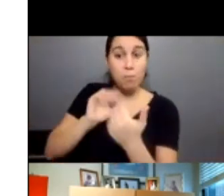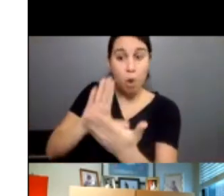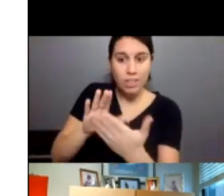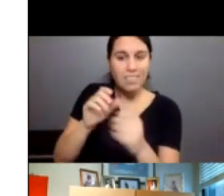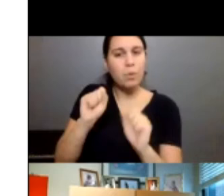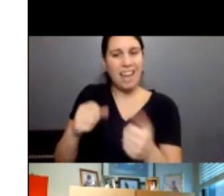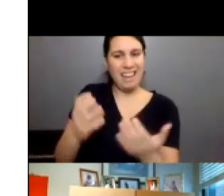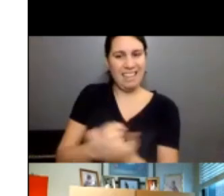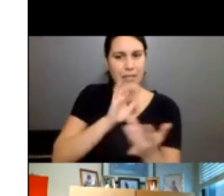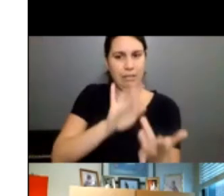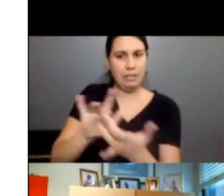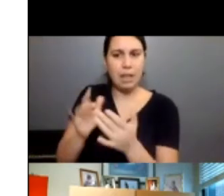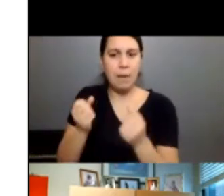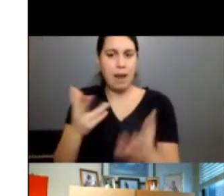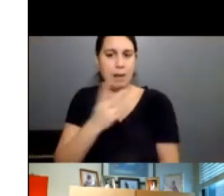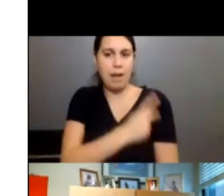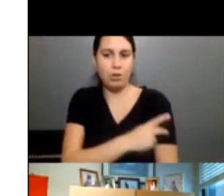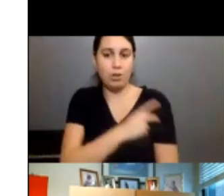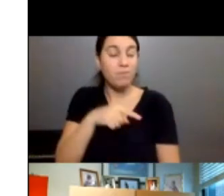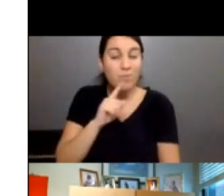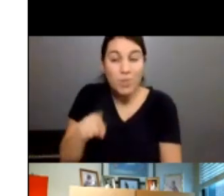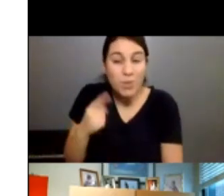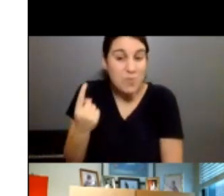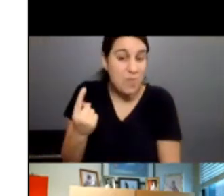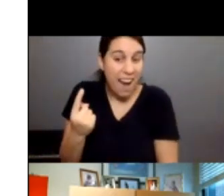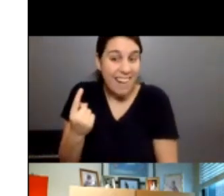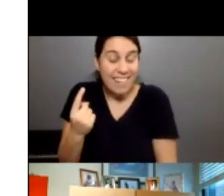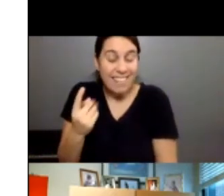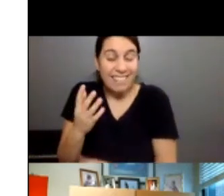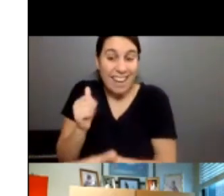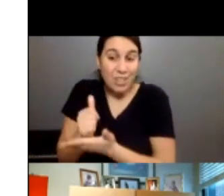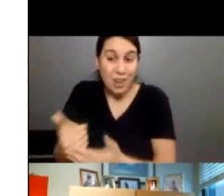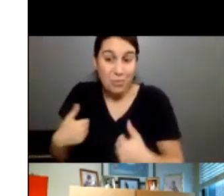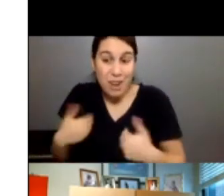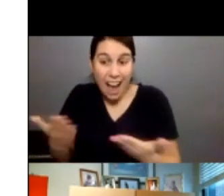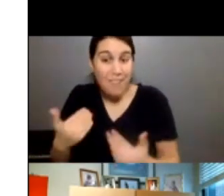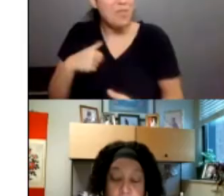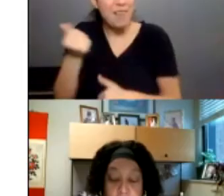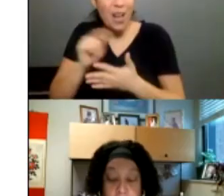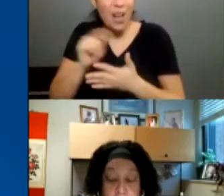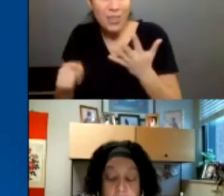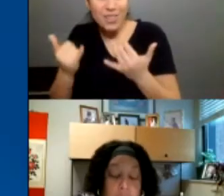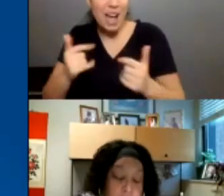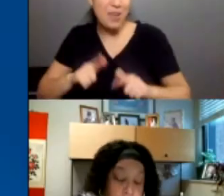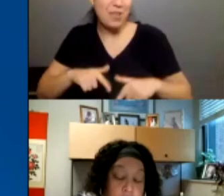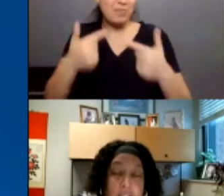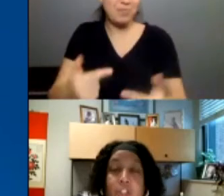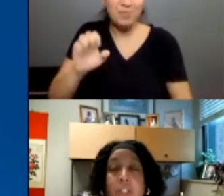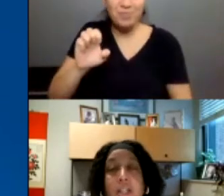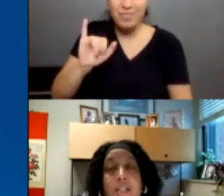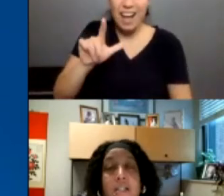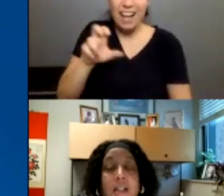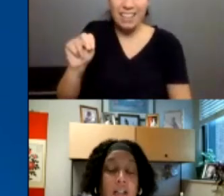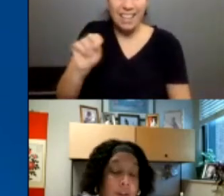patients. Rose is just one of our interventions that we have here, and I will now pass it over to Aline, who will explain our intervention that